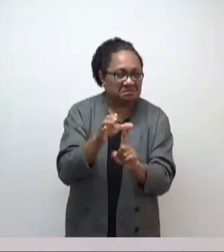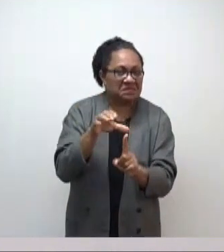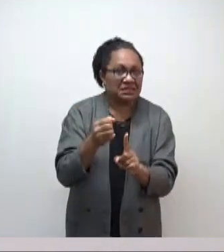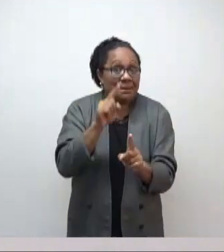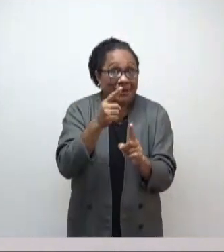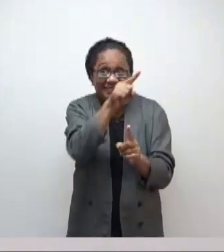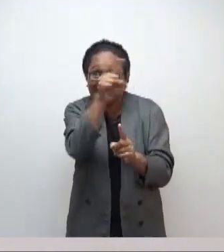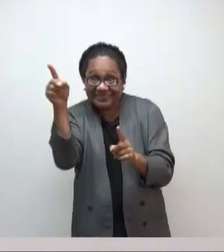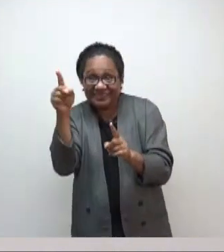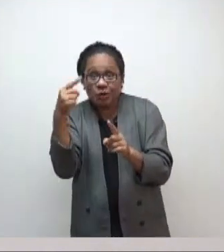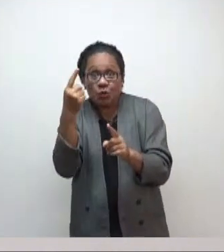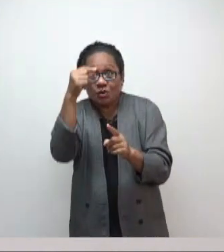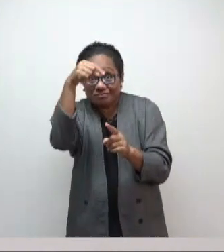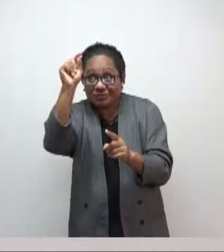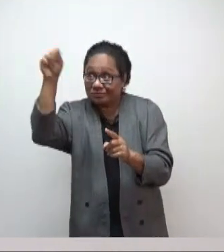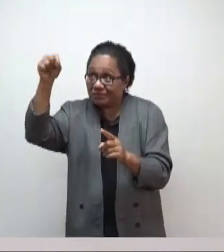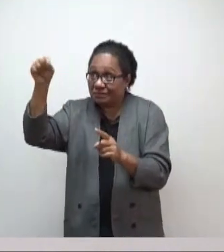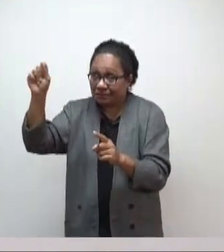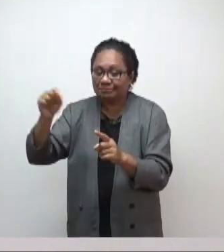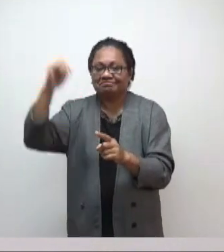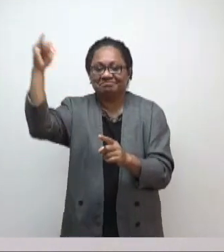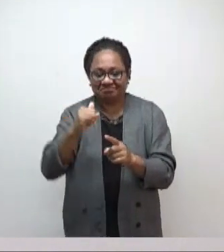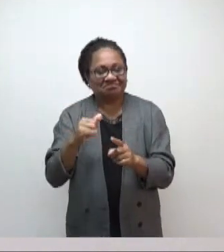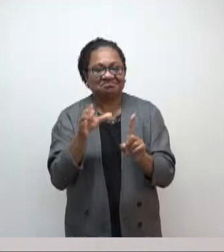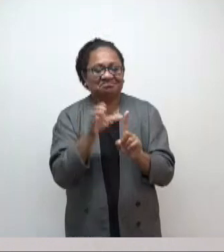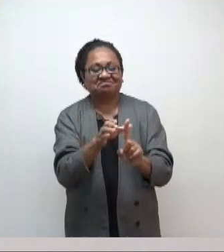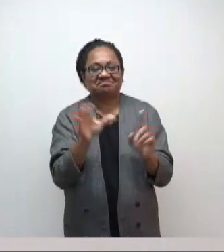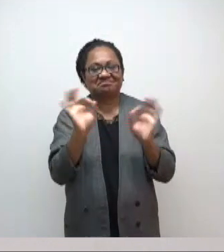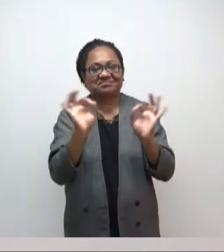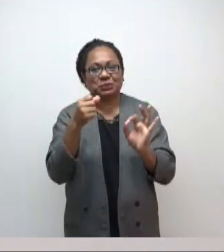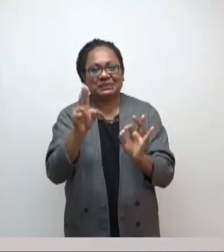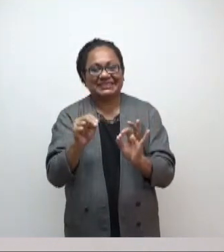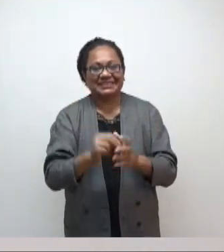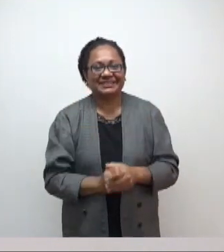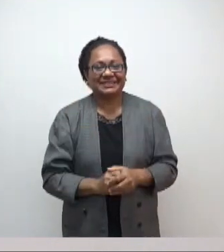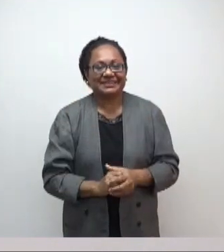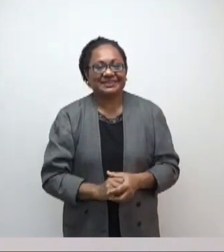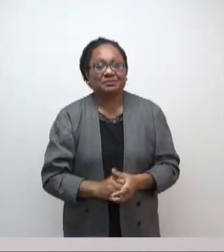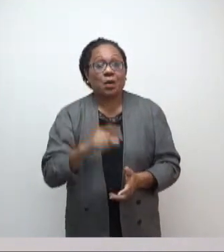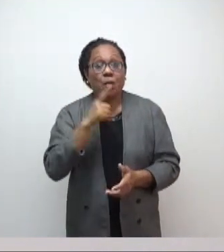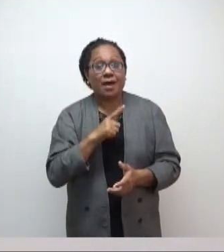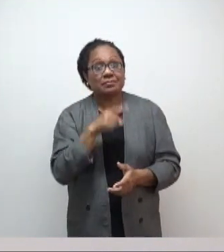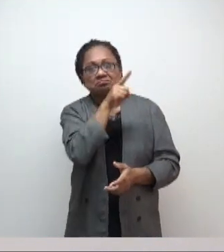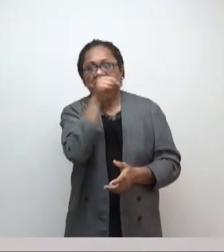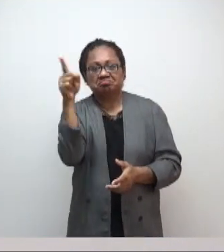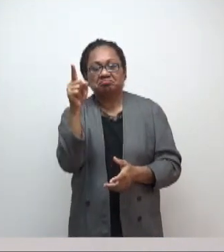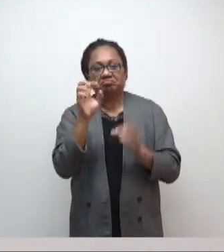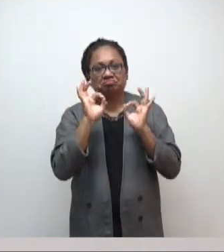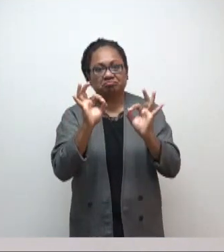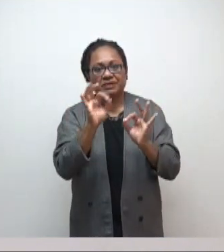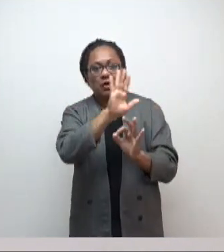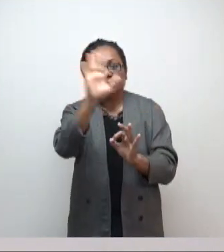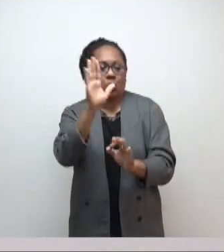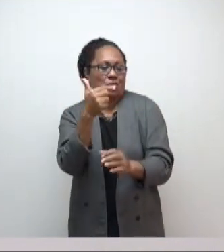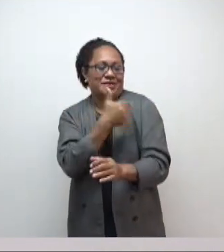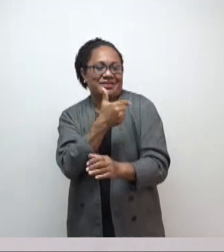with these governments, which essentially shows that we are comfortable with their levels of vaccine coverage and that we